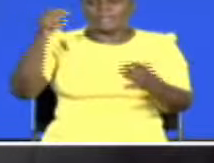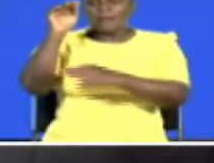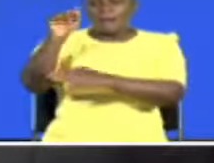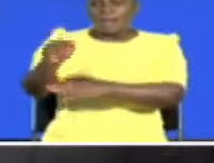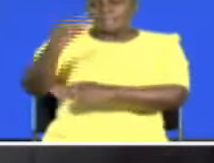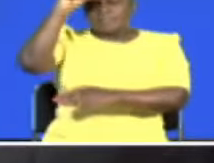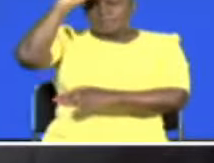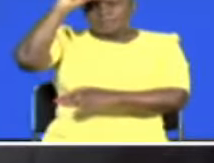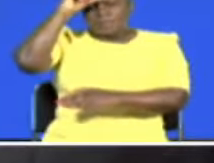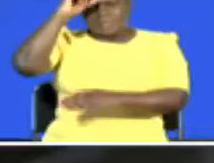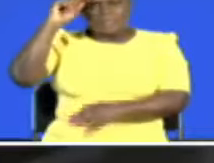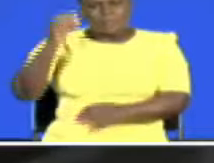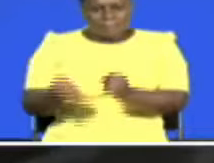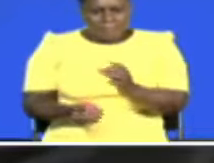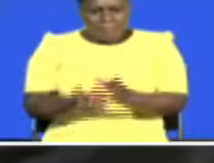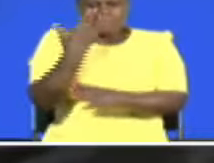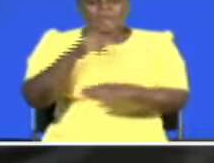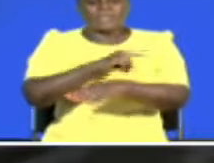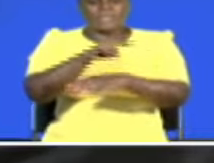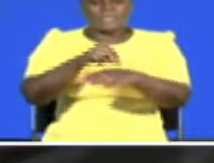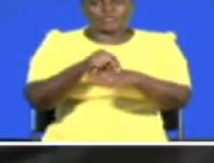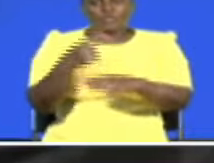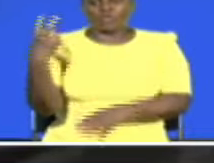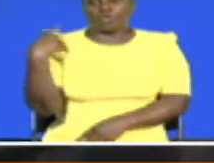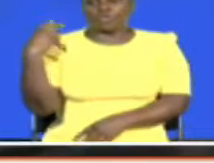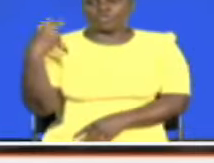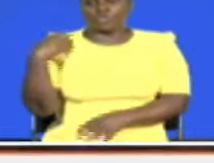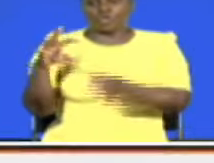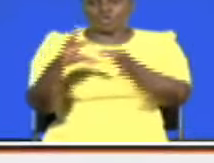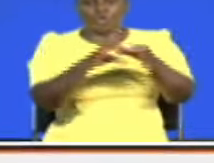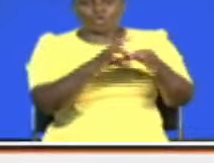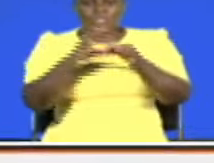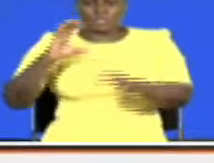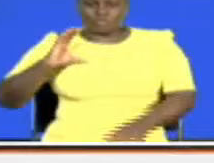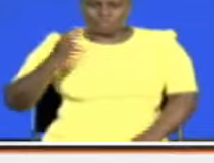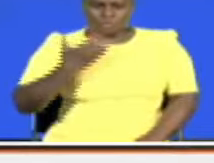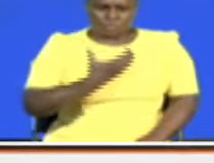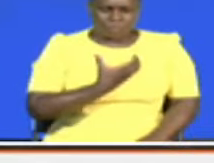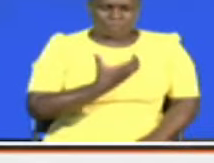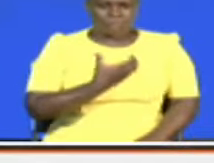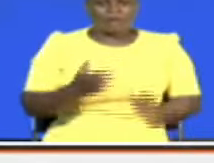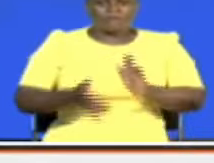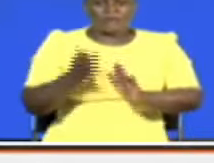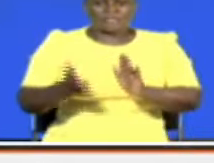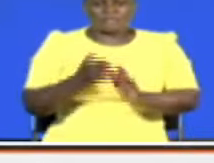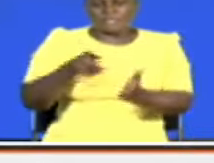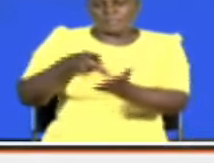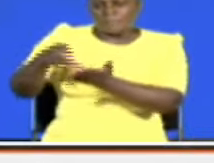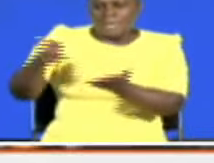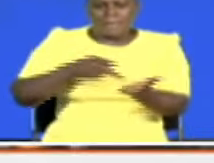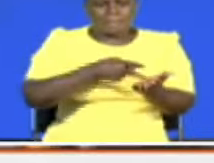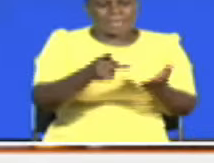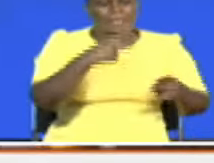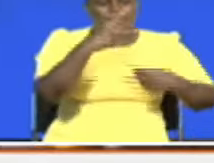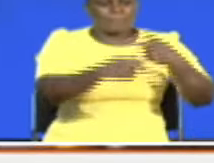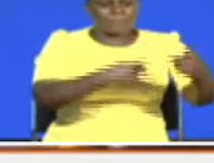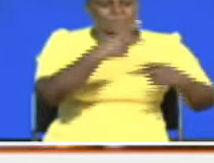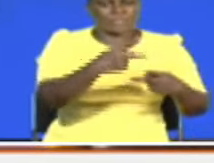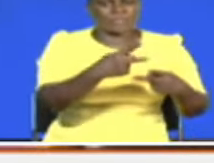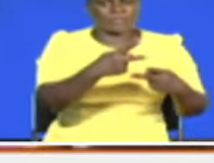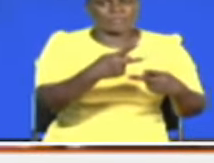the government to reconstitute the National Consultative Coordination Committee to expedite the compensation process